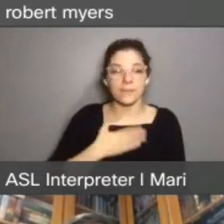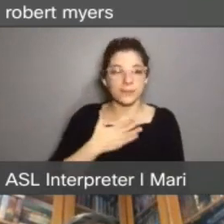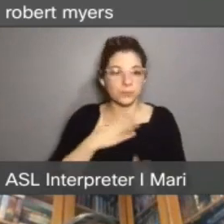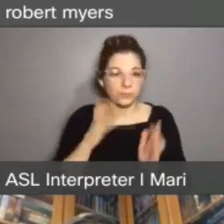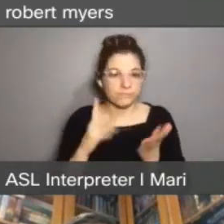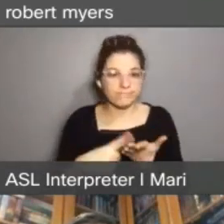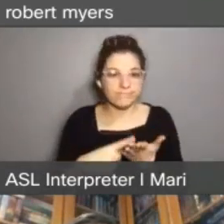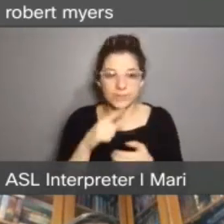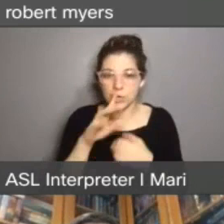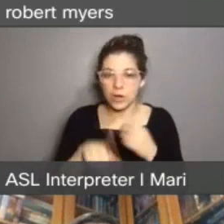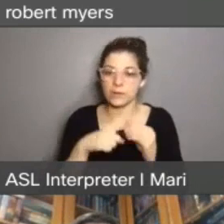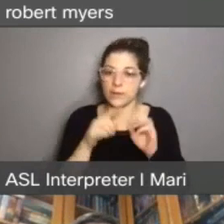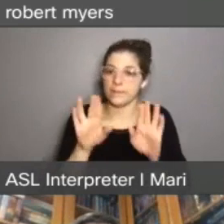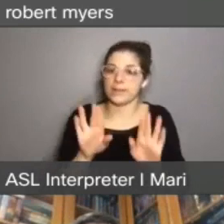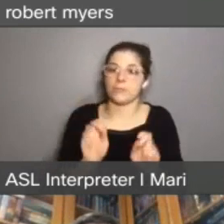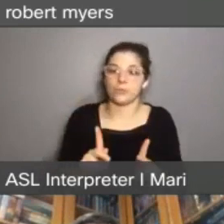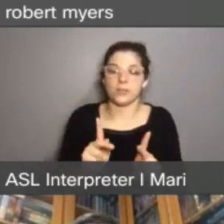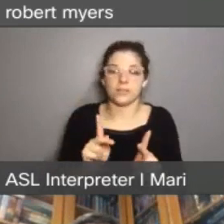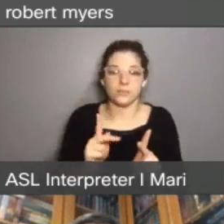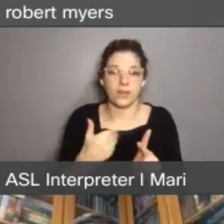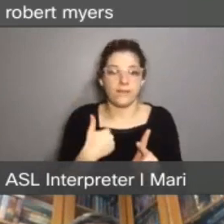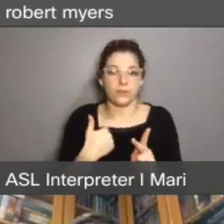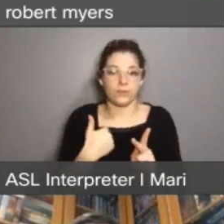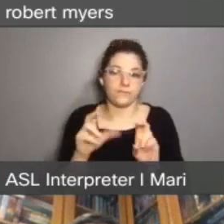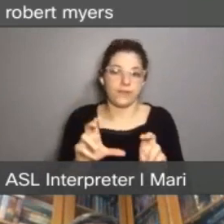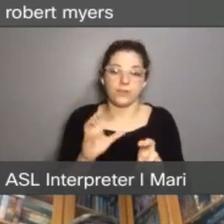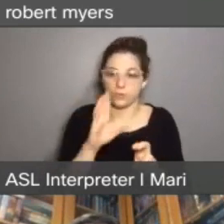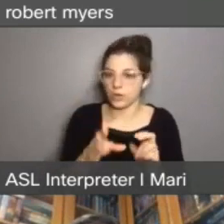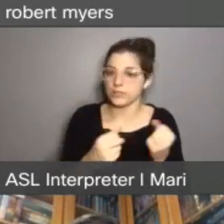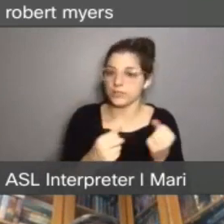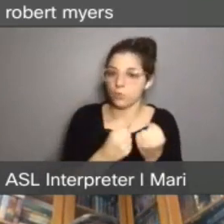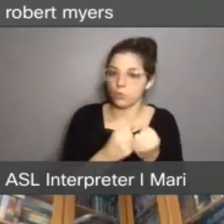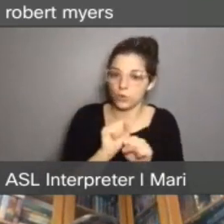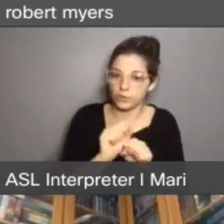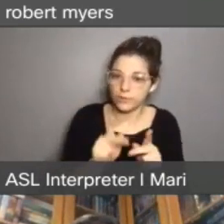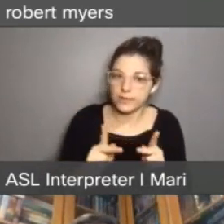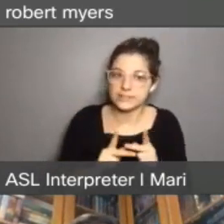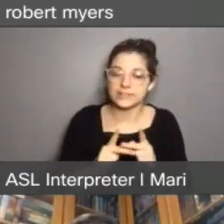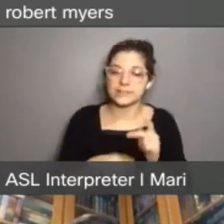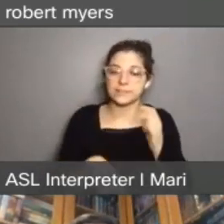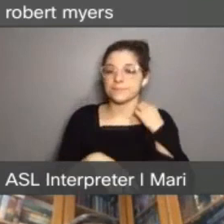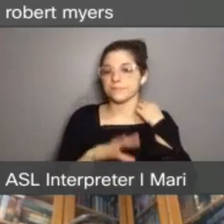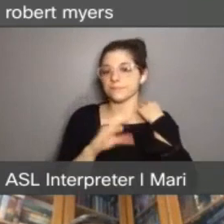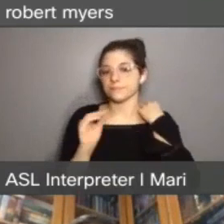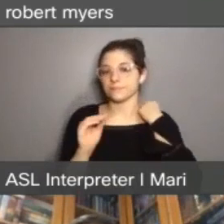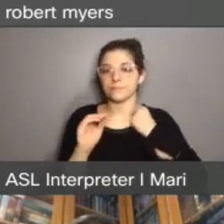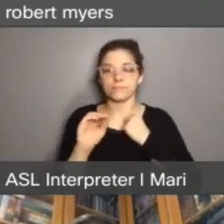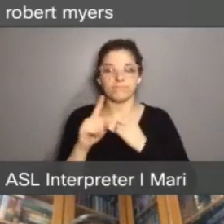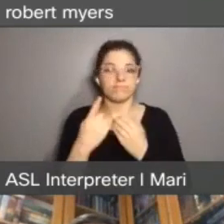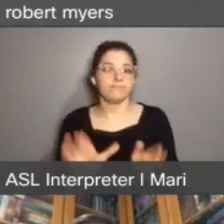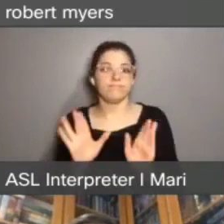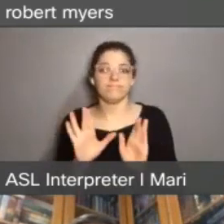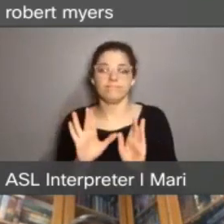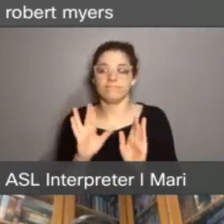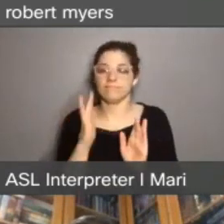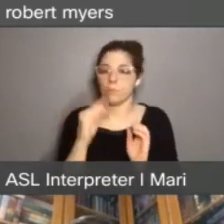about the incredible opportunity that we have to invest in our direct support workforce, and also just in general to get to know a